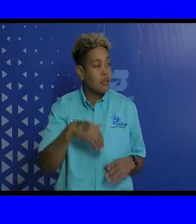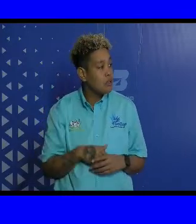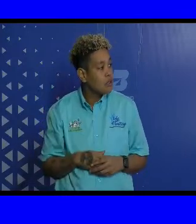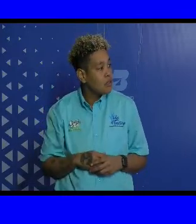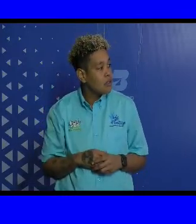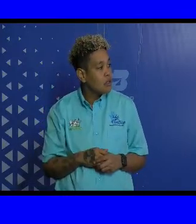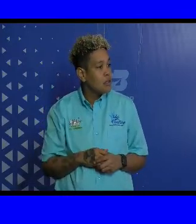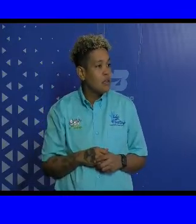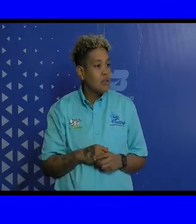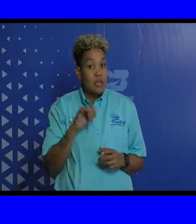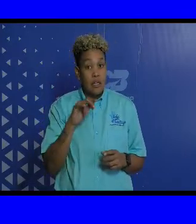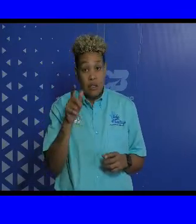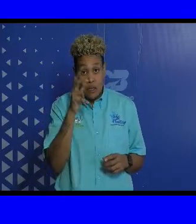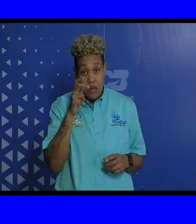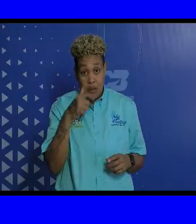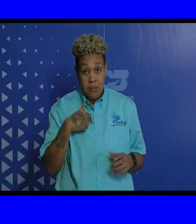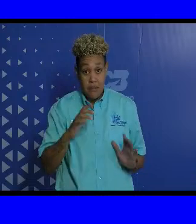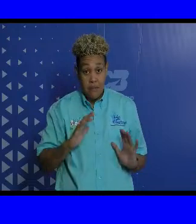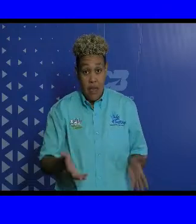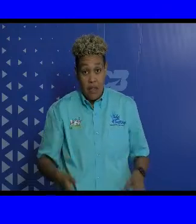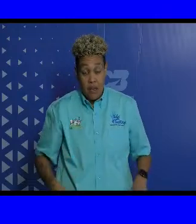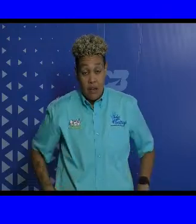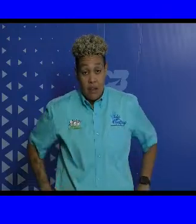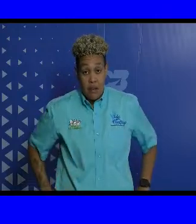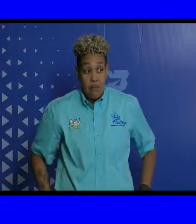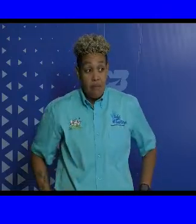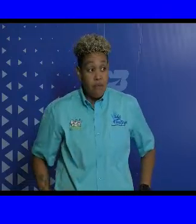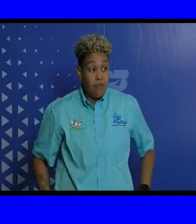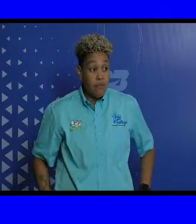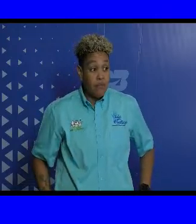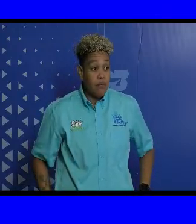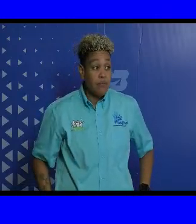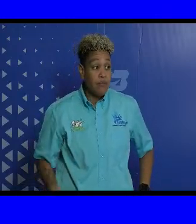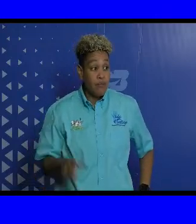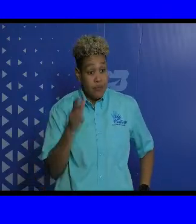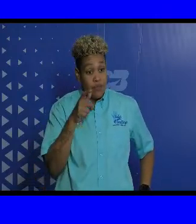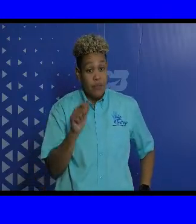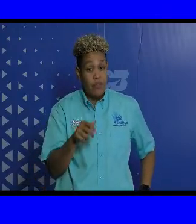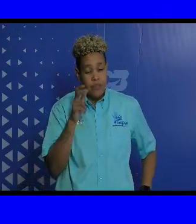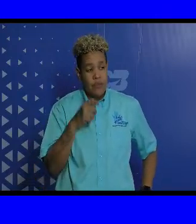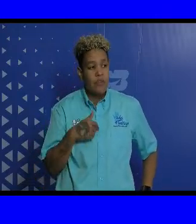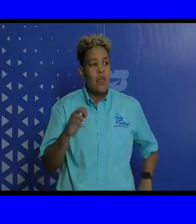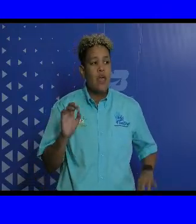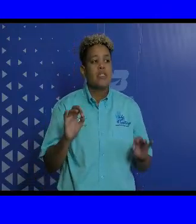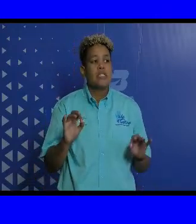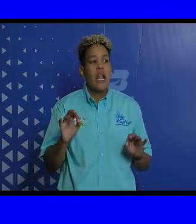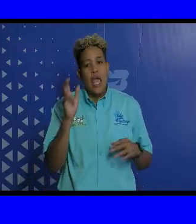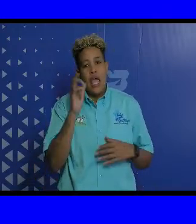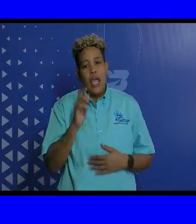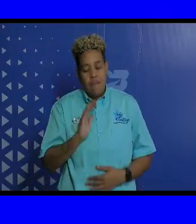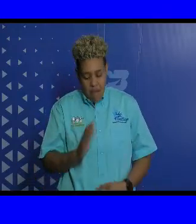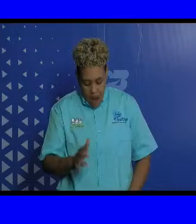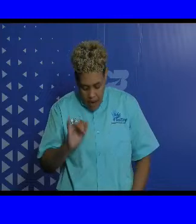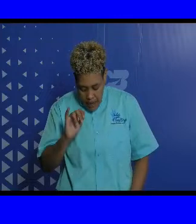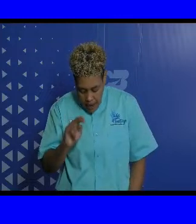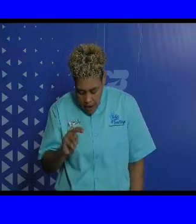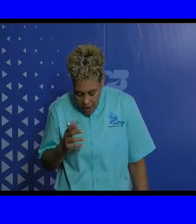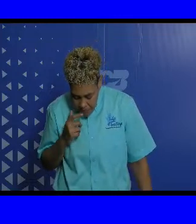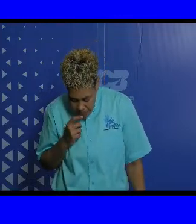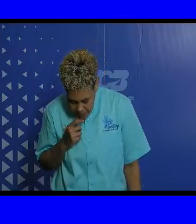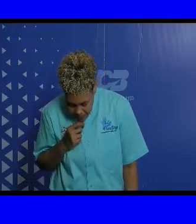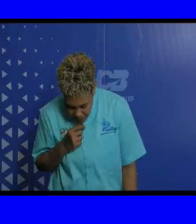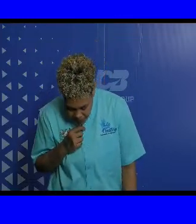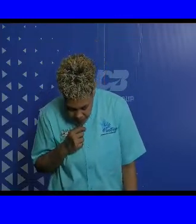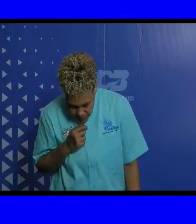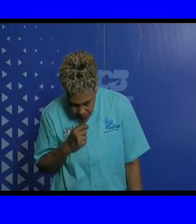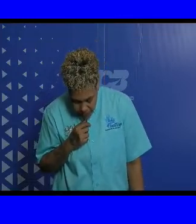So Ian, can I just check that you're hearing fine and able to speak? I am hearing. Can you hear me? Excellent. Hearing you fine, Ian.